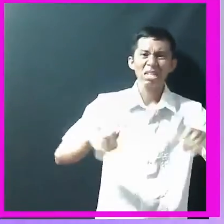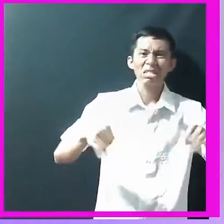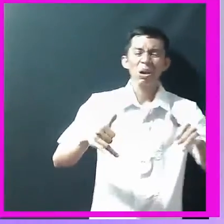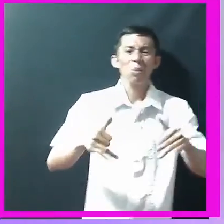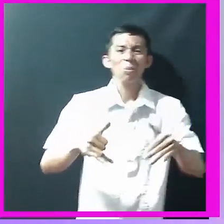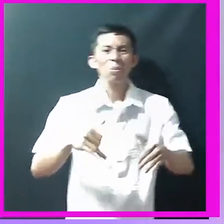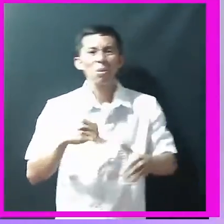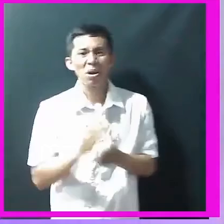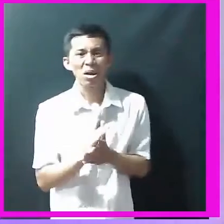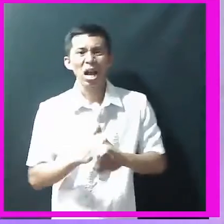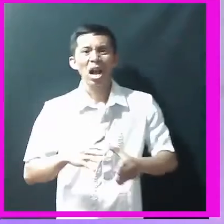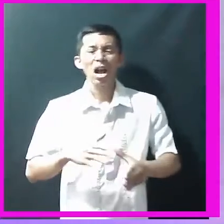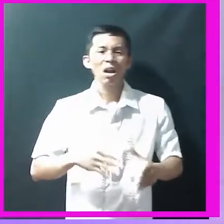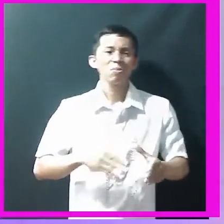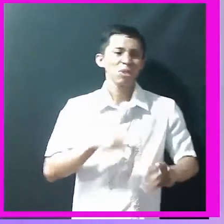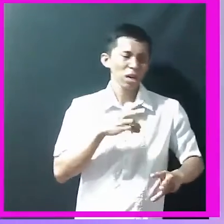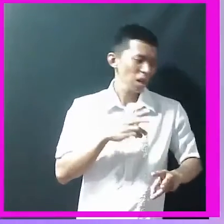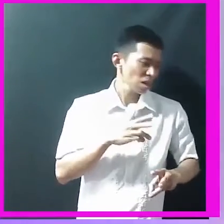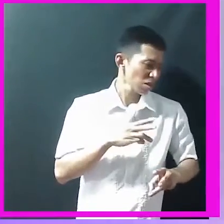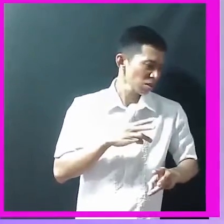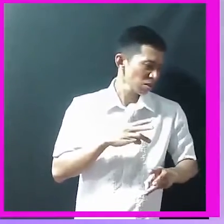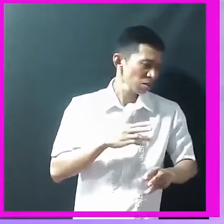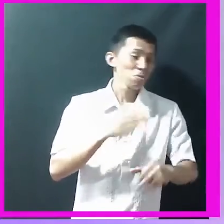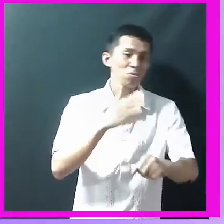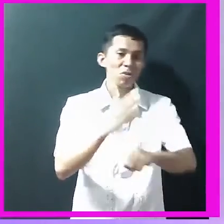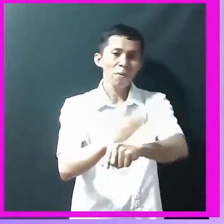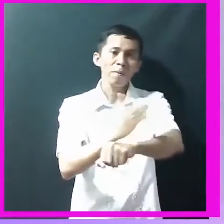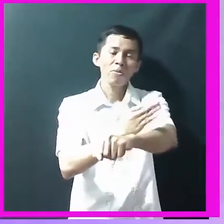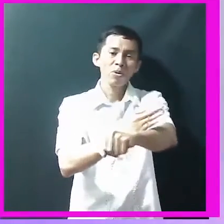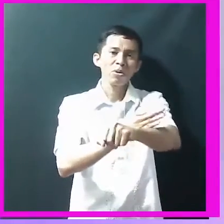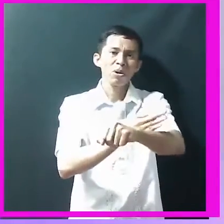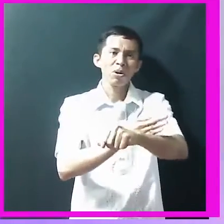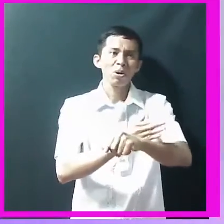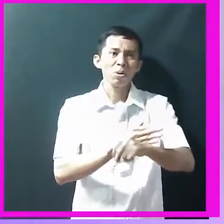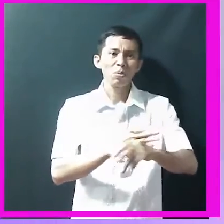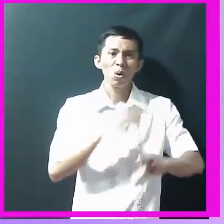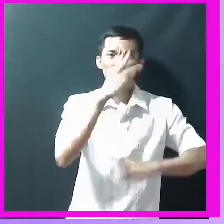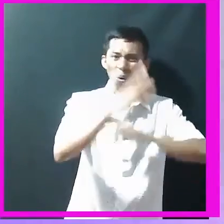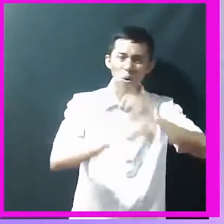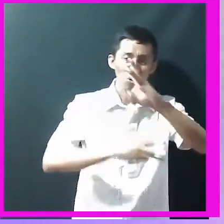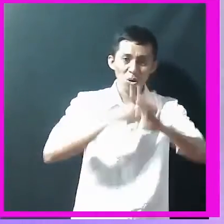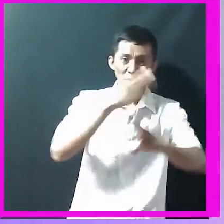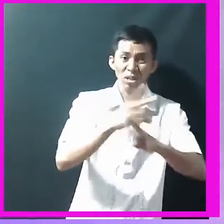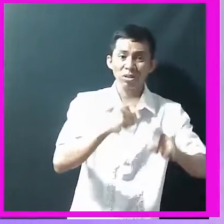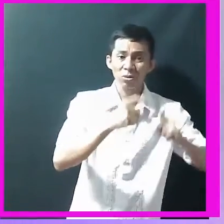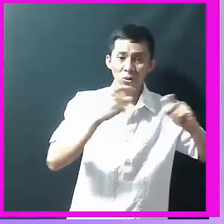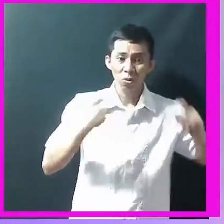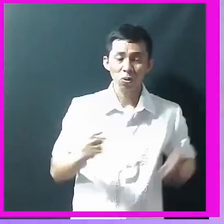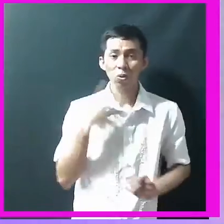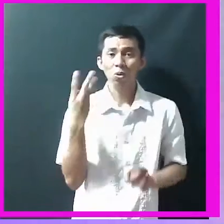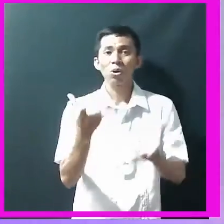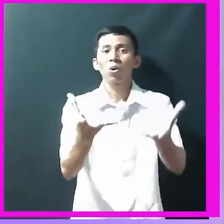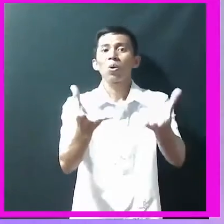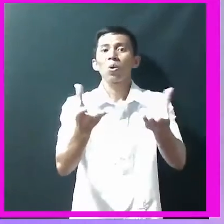a satisfaction, prosperity. Can I say that we want truth?